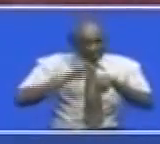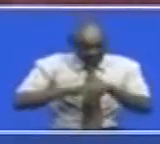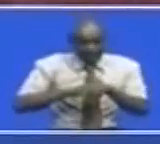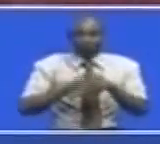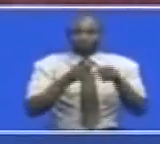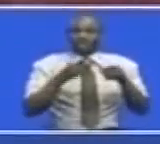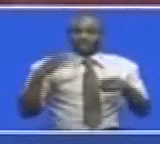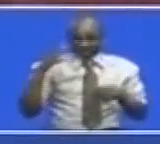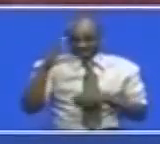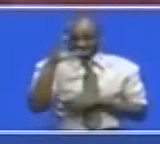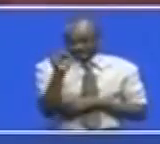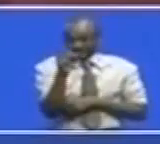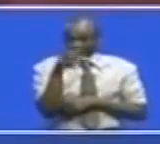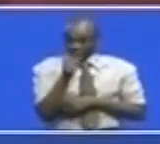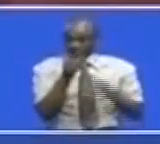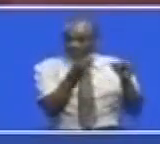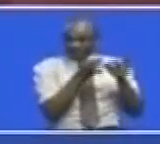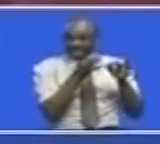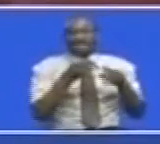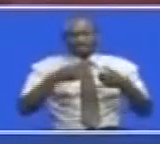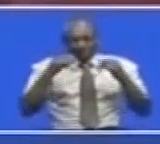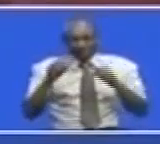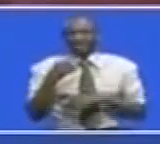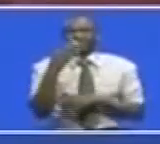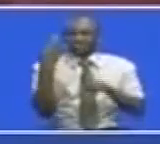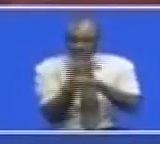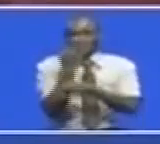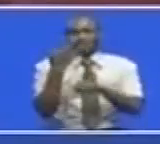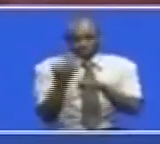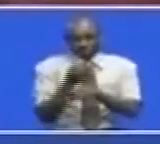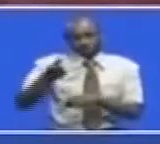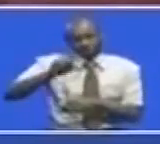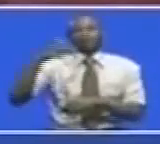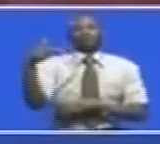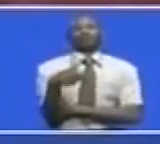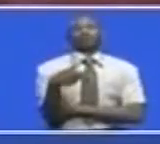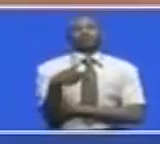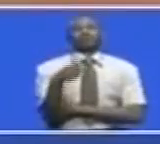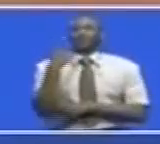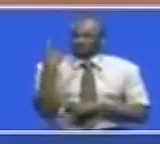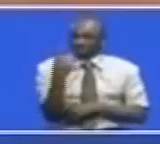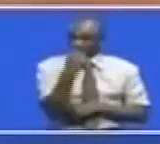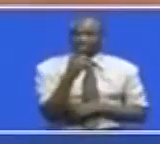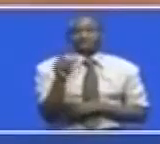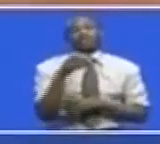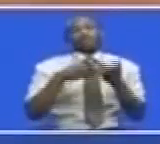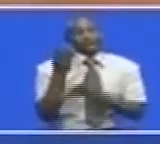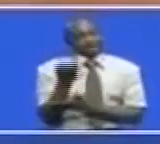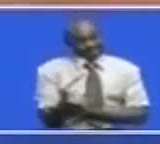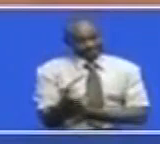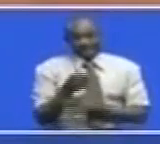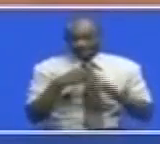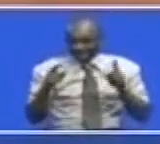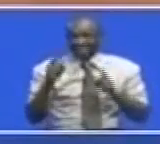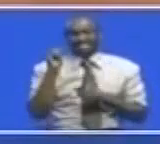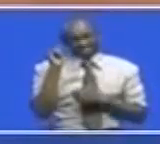Treasury Cabinet Secretary Henry Rotich implemented a 3 shillings addition to the fuel levy for every litre purchased. The